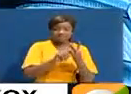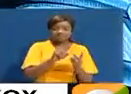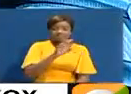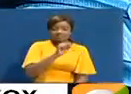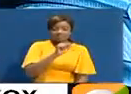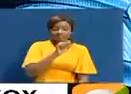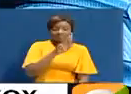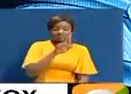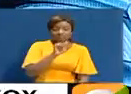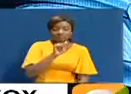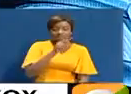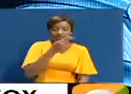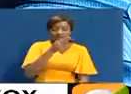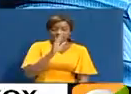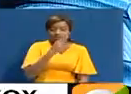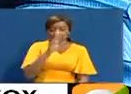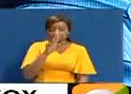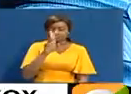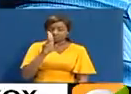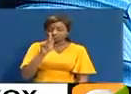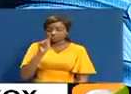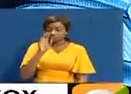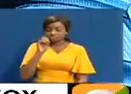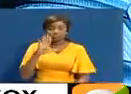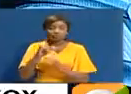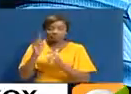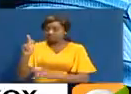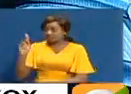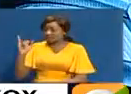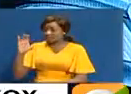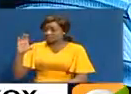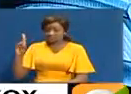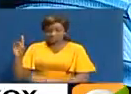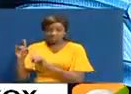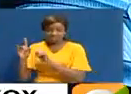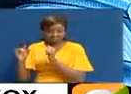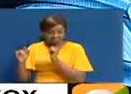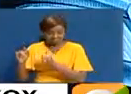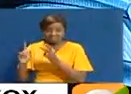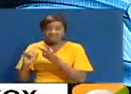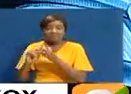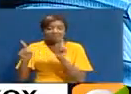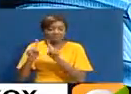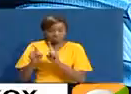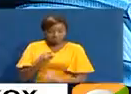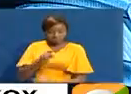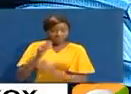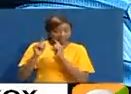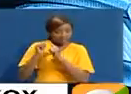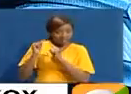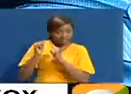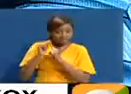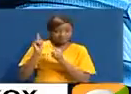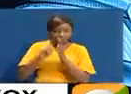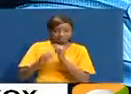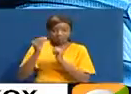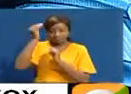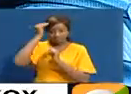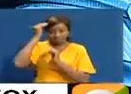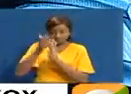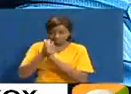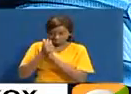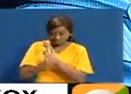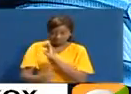not just from the Kenya Institute of Curriculum Development at the heart of the CBC, but has also been, an education